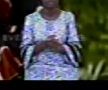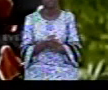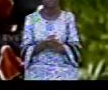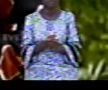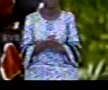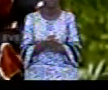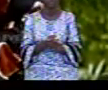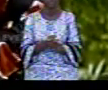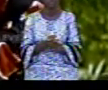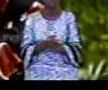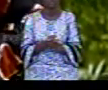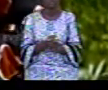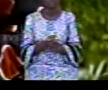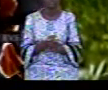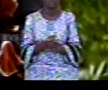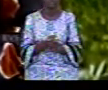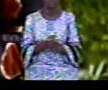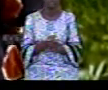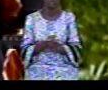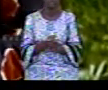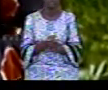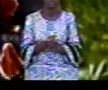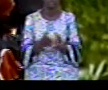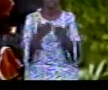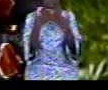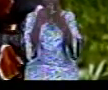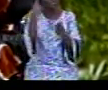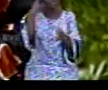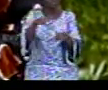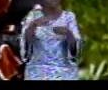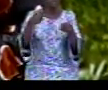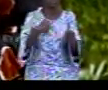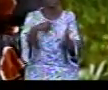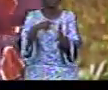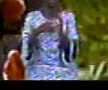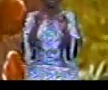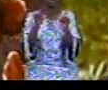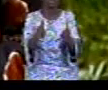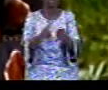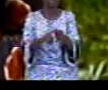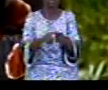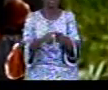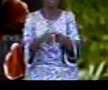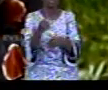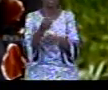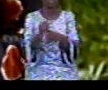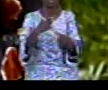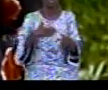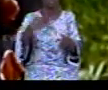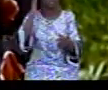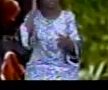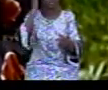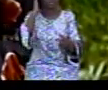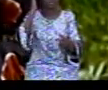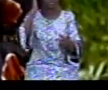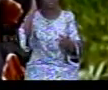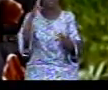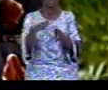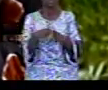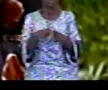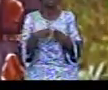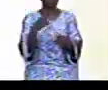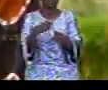Thank you, Daddy Kumi, for giving me this opportunity to share my testimony. My name is Joseph Jato